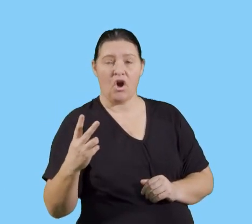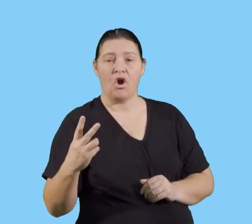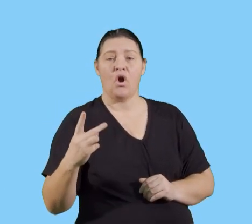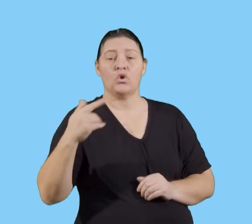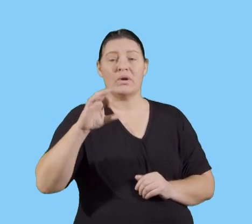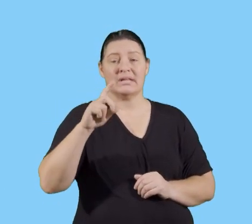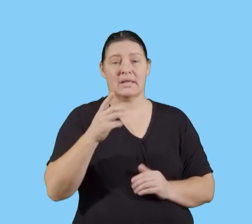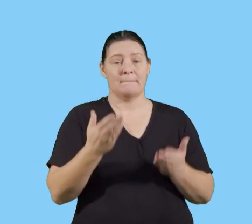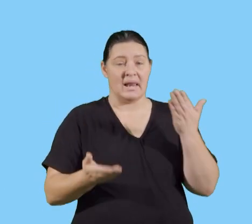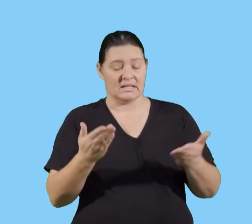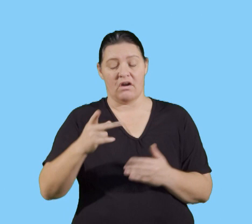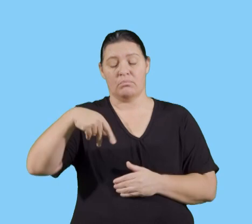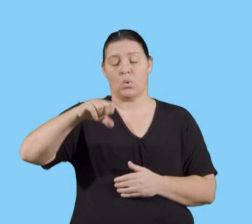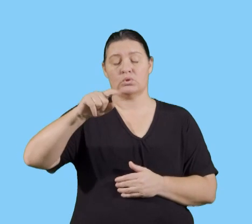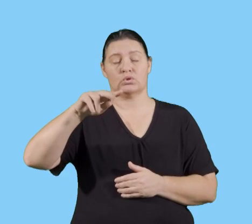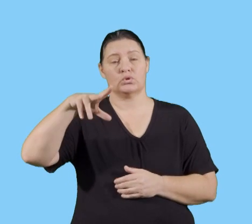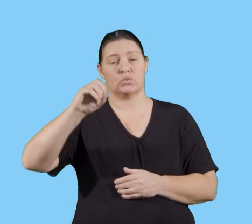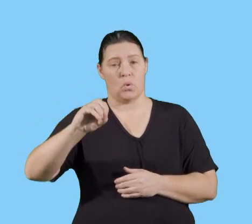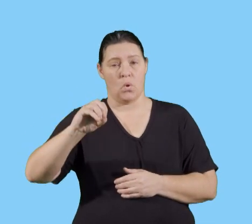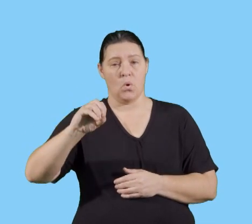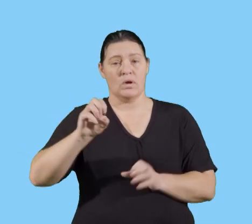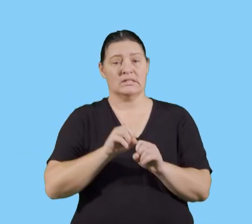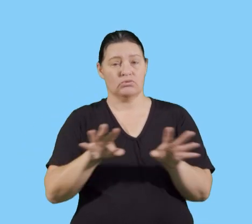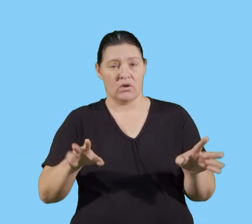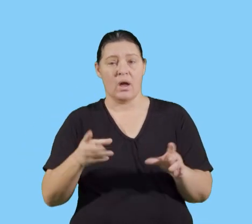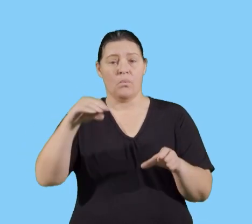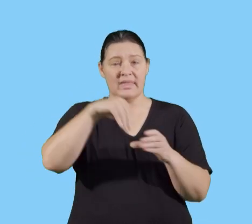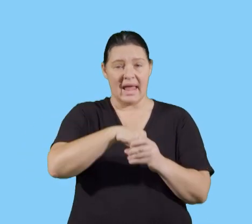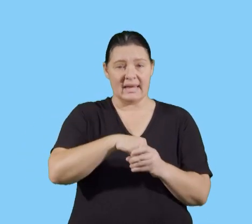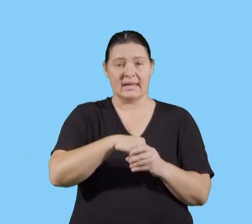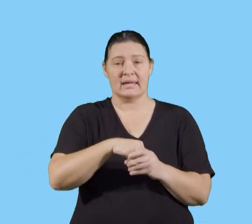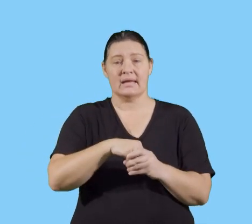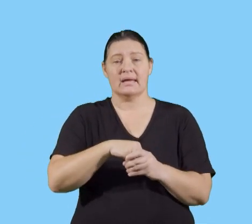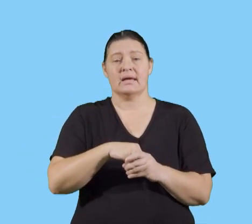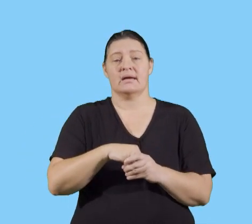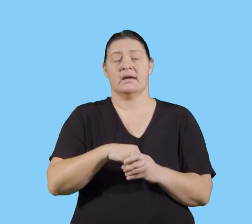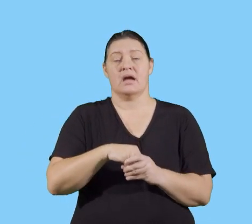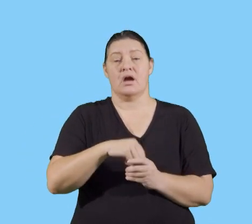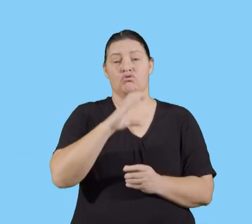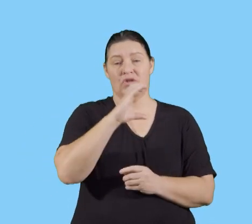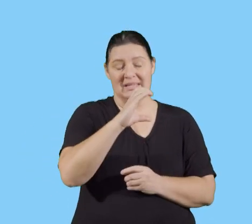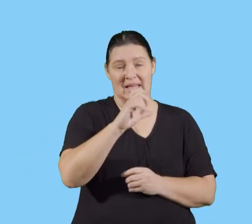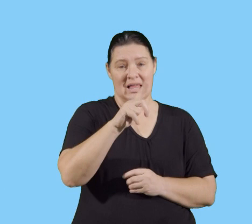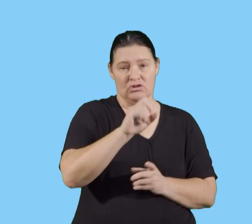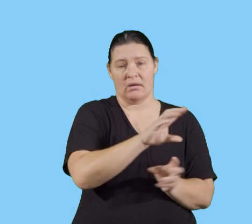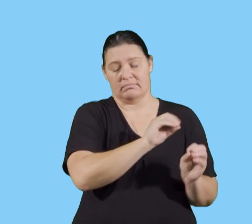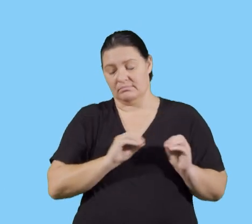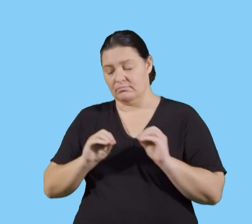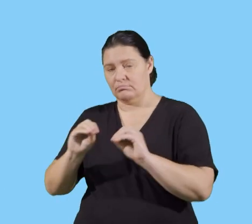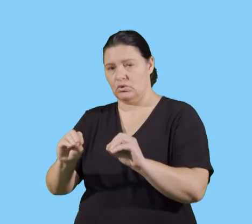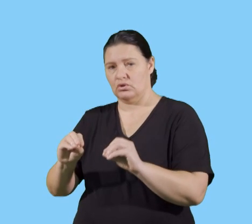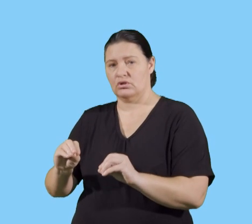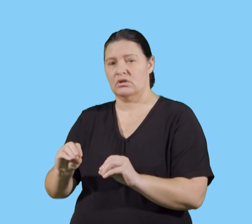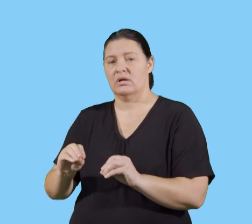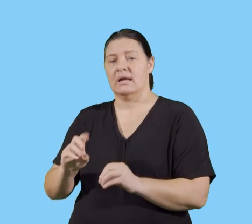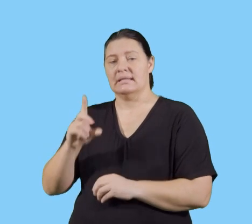of Pronto Distributors in the creditors ledger to the debtors ledger. Let's quickly see how we can